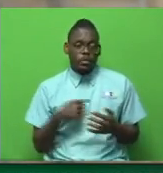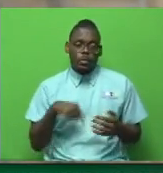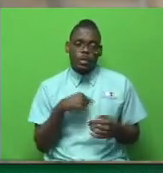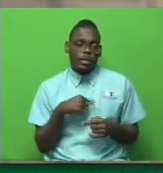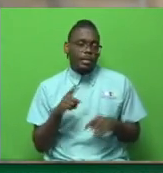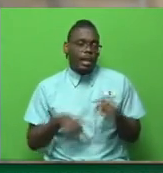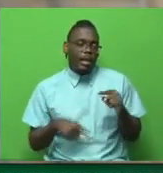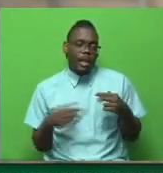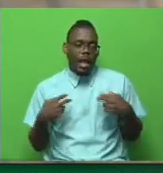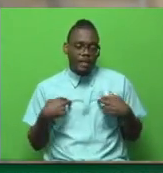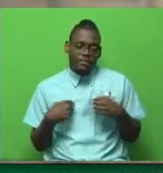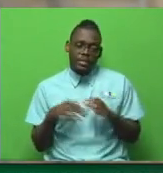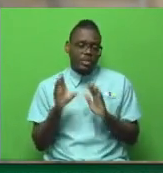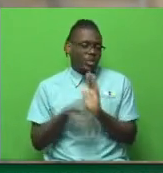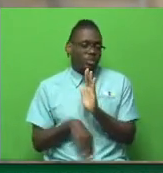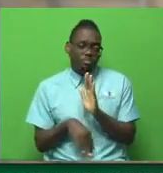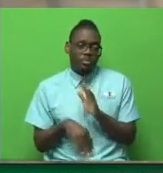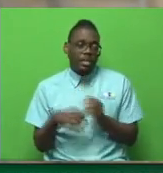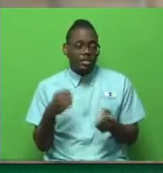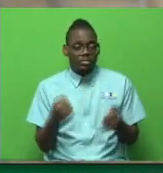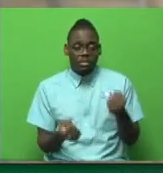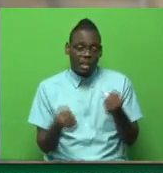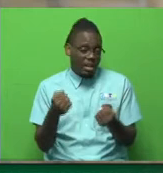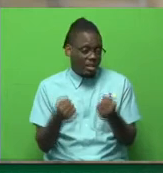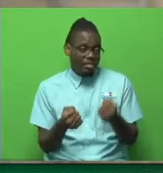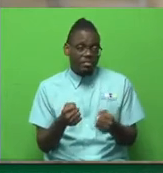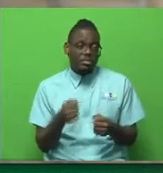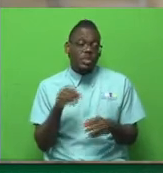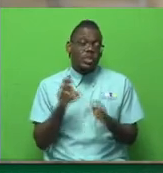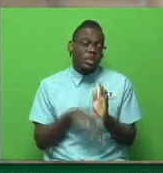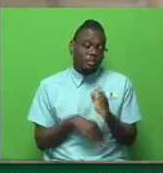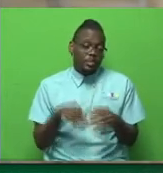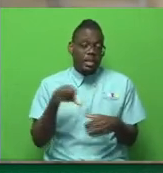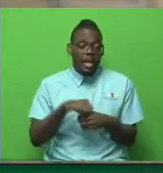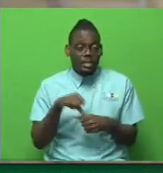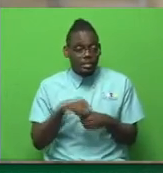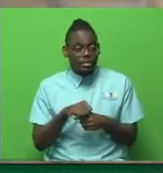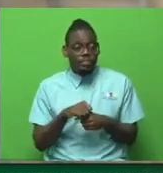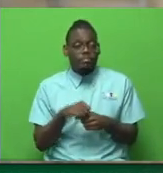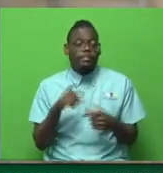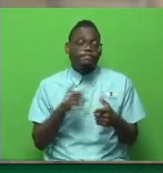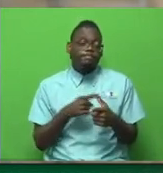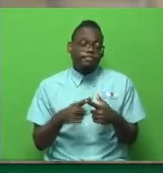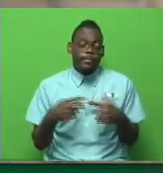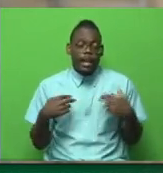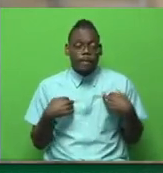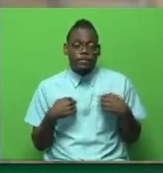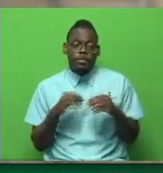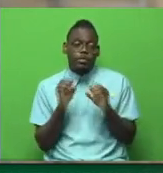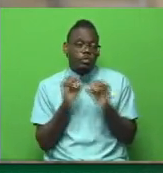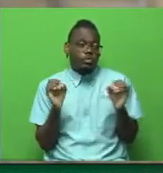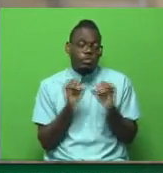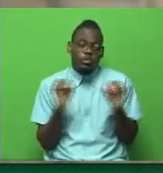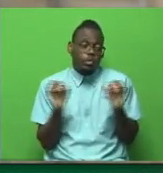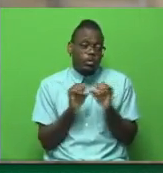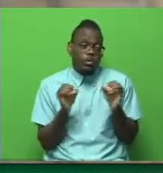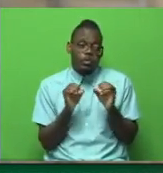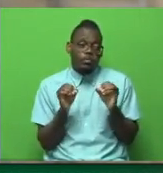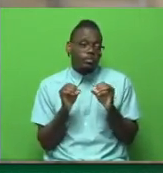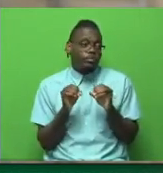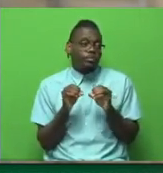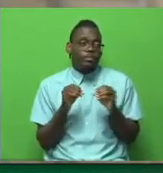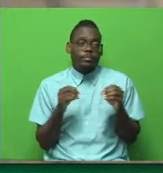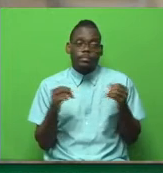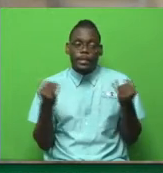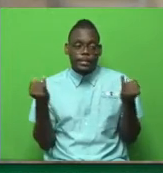cheap Fuel and then have no traffic no pollution and no drain on our foreign exchange it just doesn't work